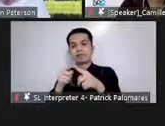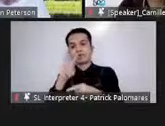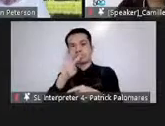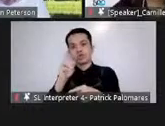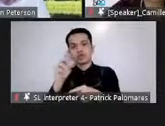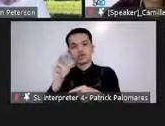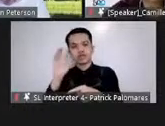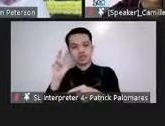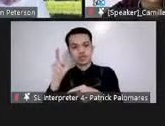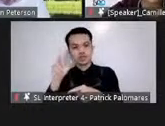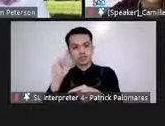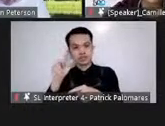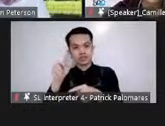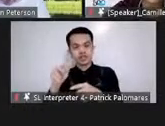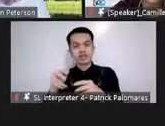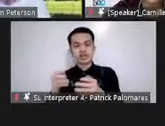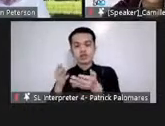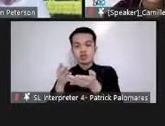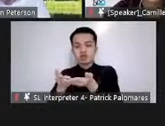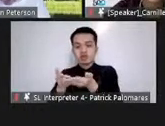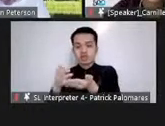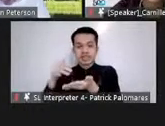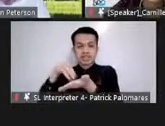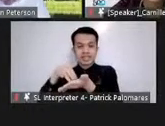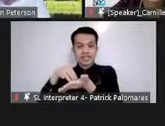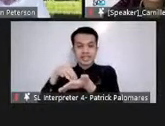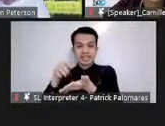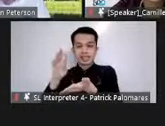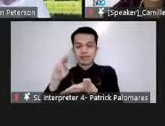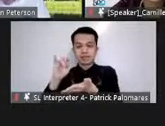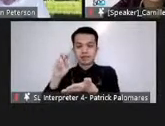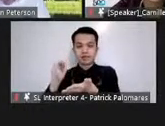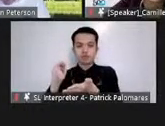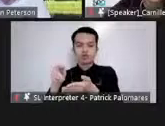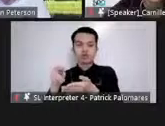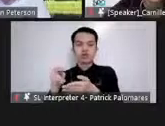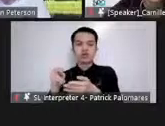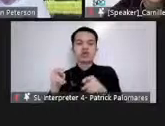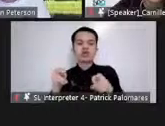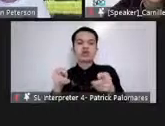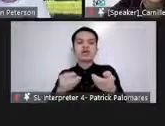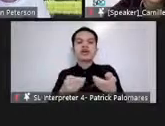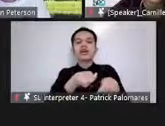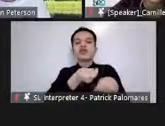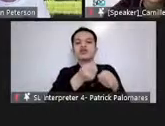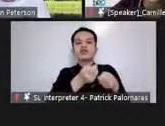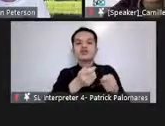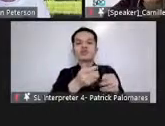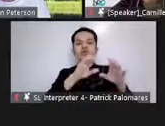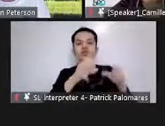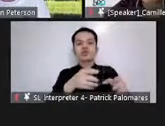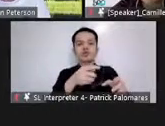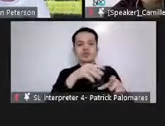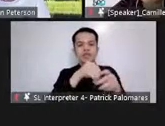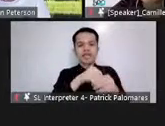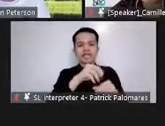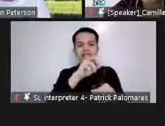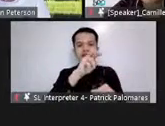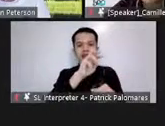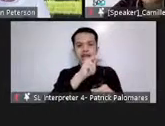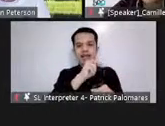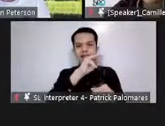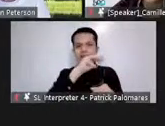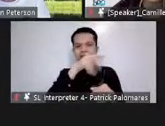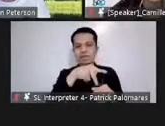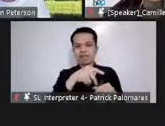2013, the study of the Butuan boats have been handled by the archaeology division of the National Museum of the Philippines.